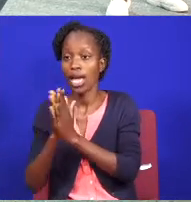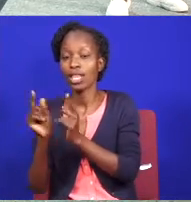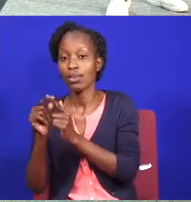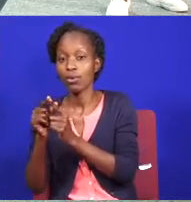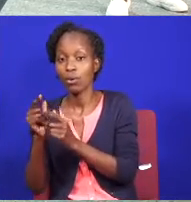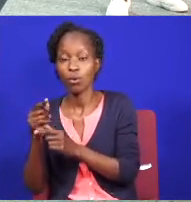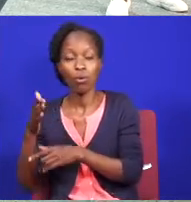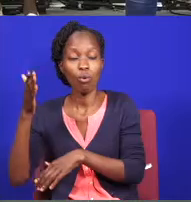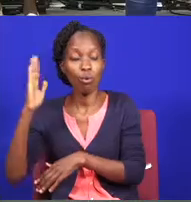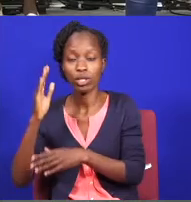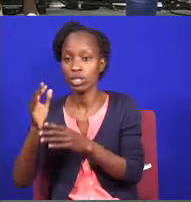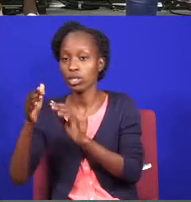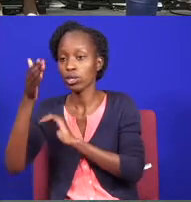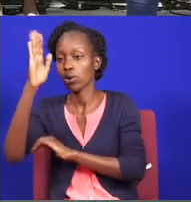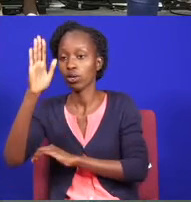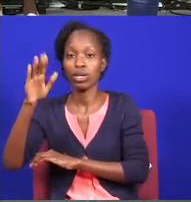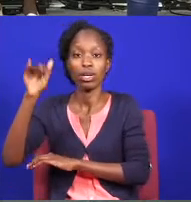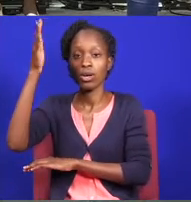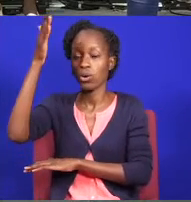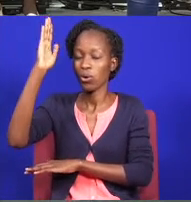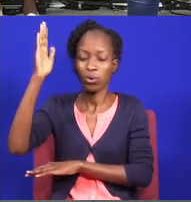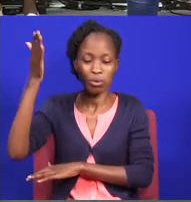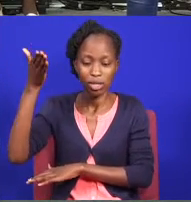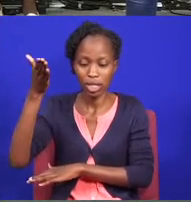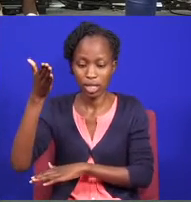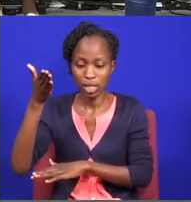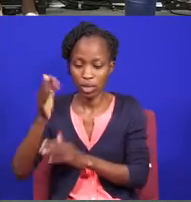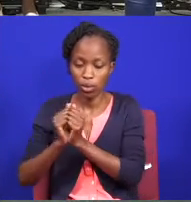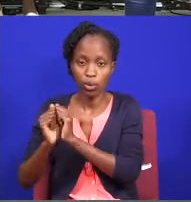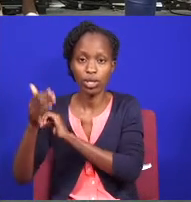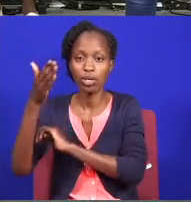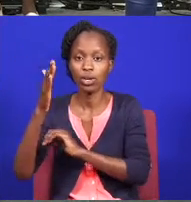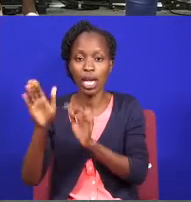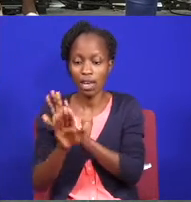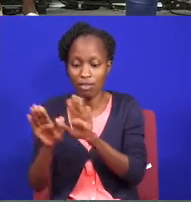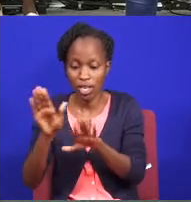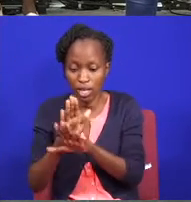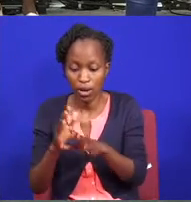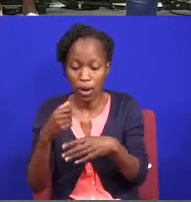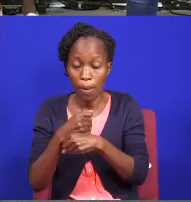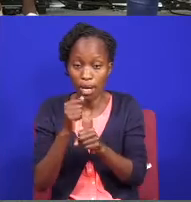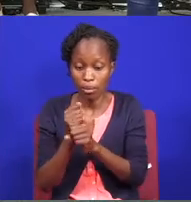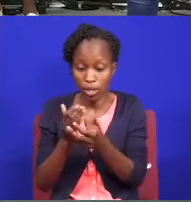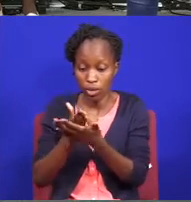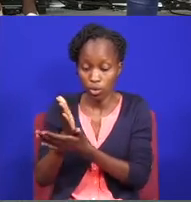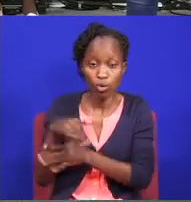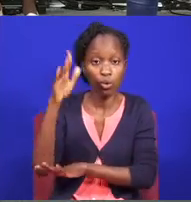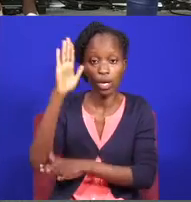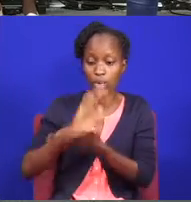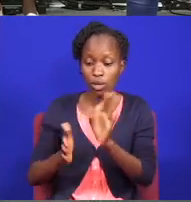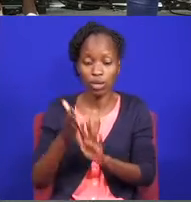God. He was in the beginning with God. All things were made through Him, and without